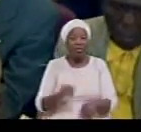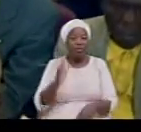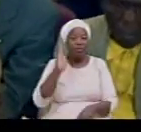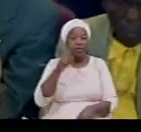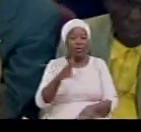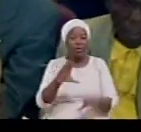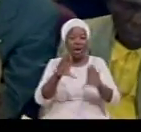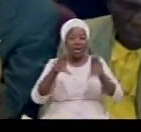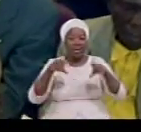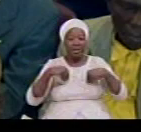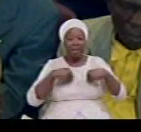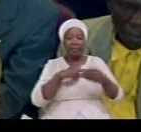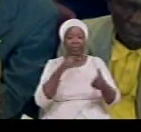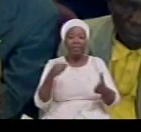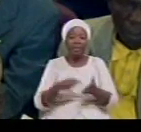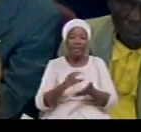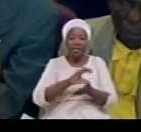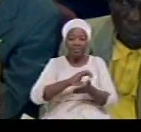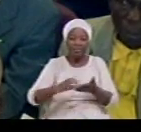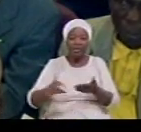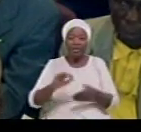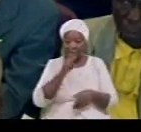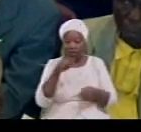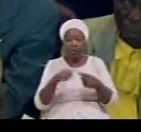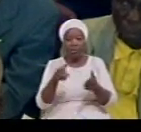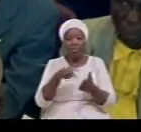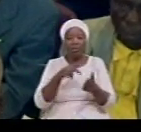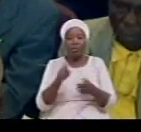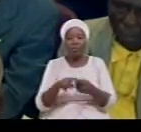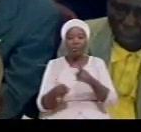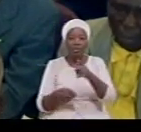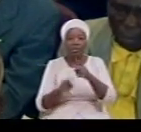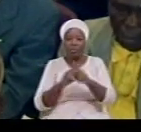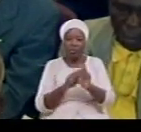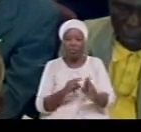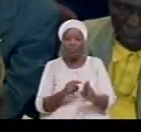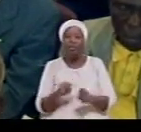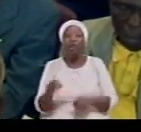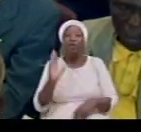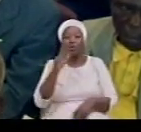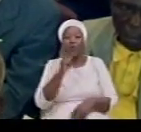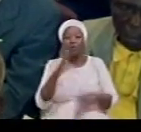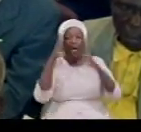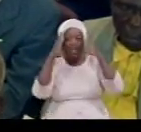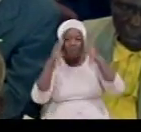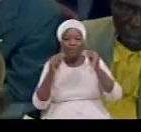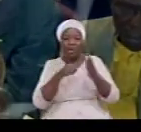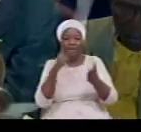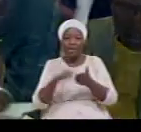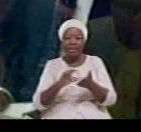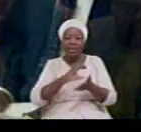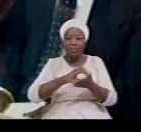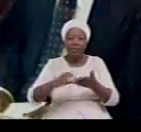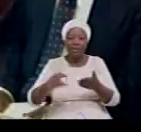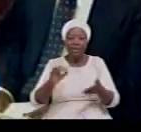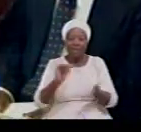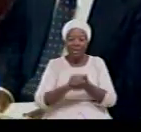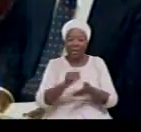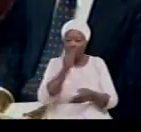this verse I'm going to read to you? Will you experience this verse I'm going to read to